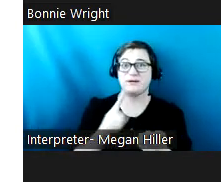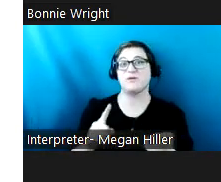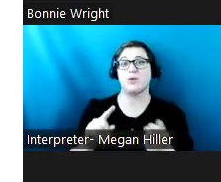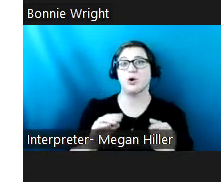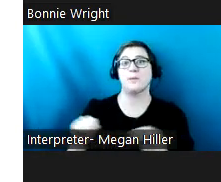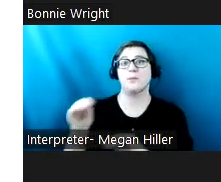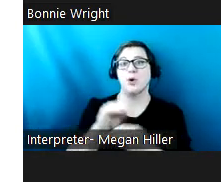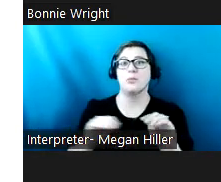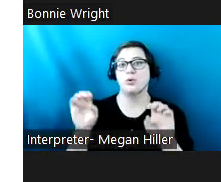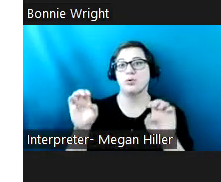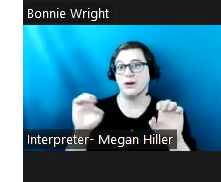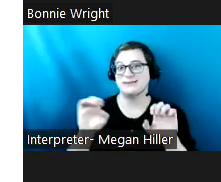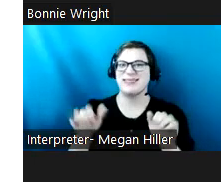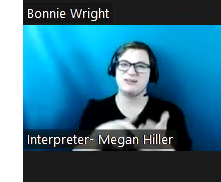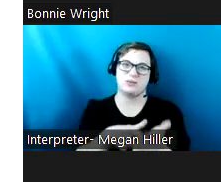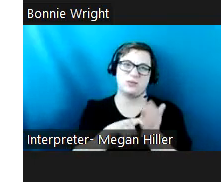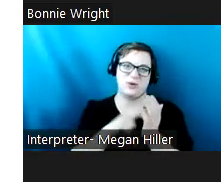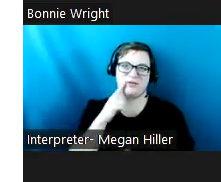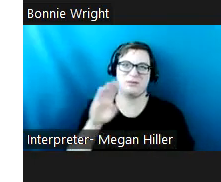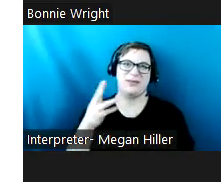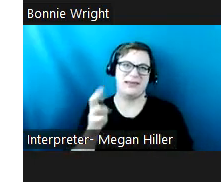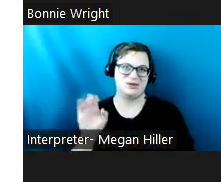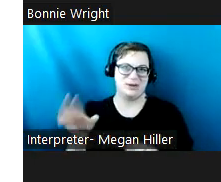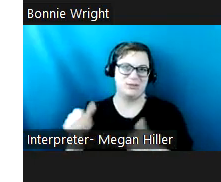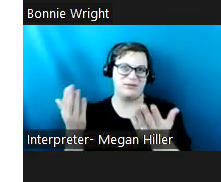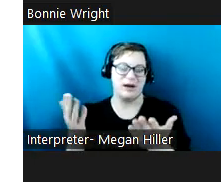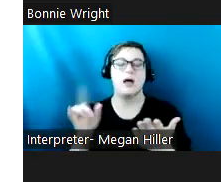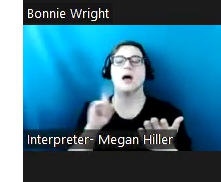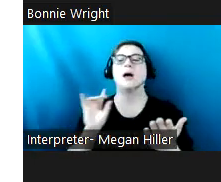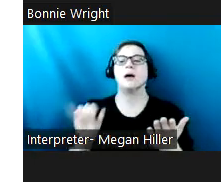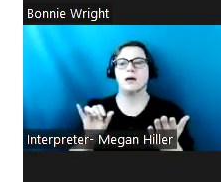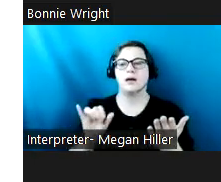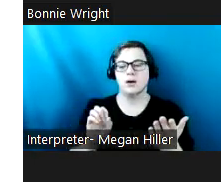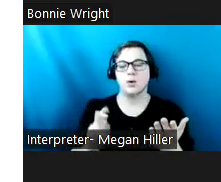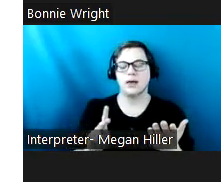be required for a BHE to provide that. Okay, so